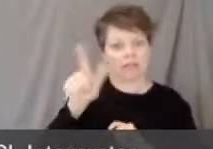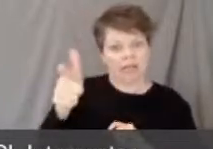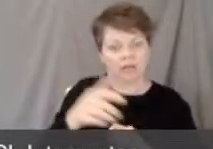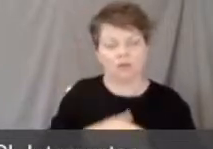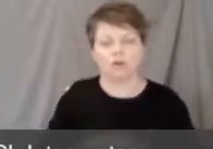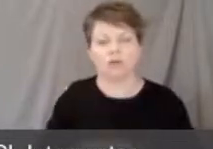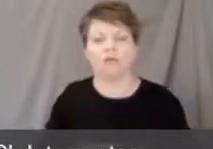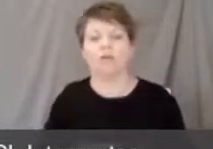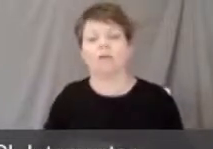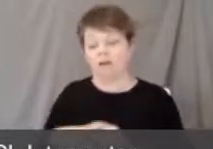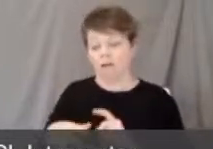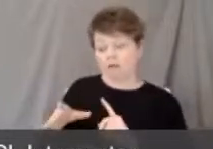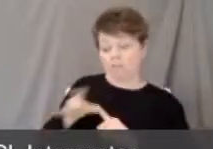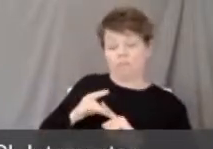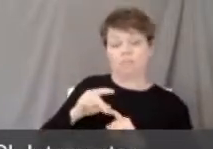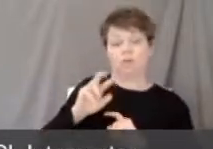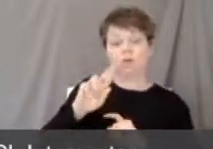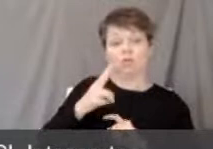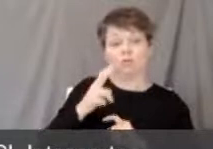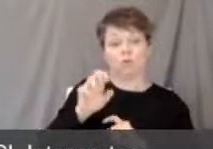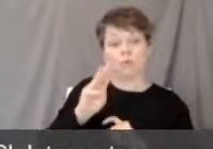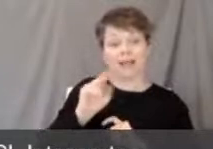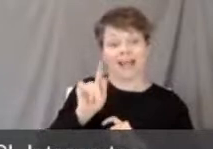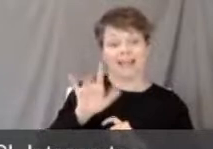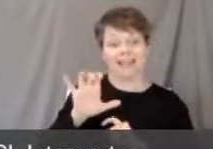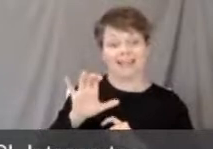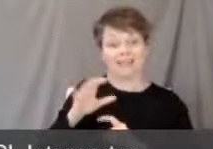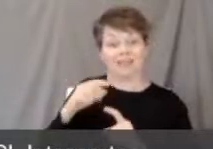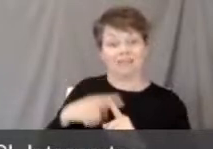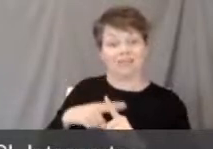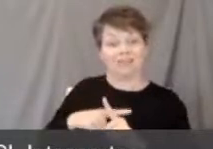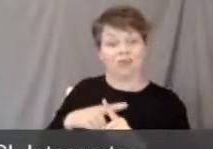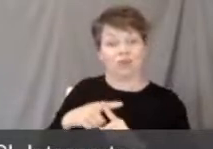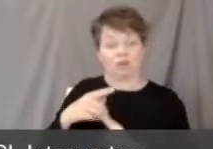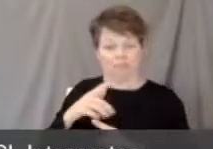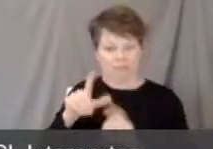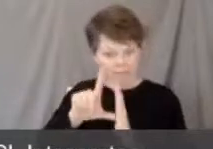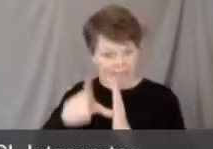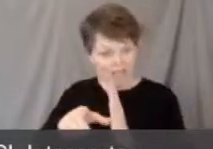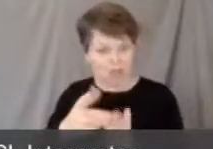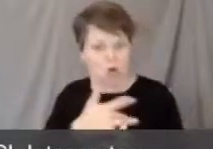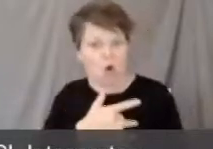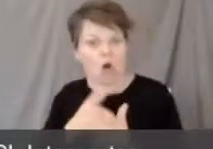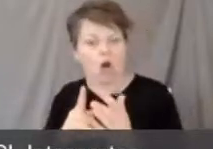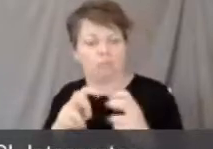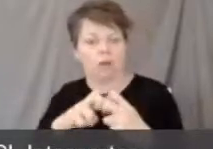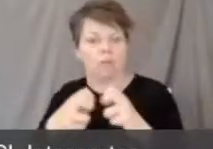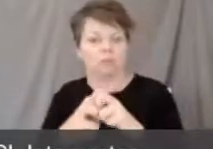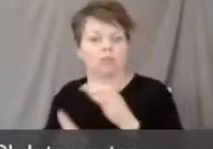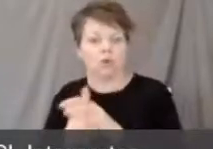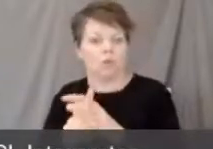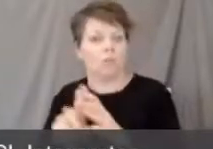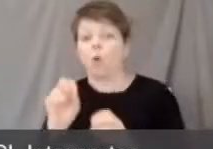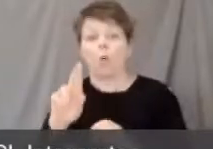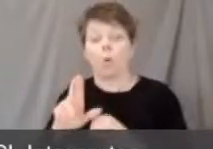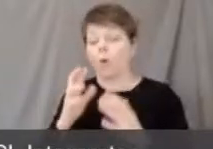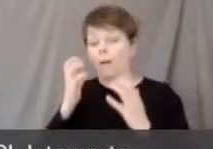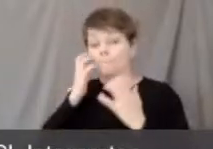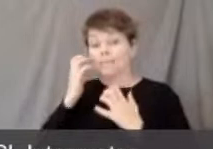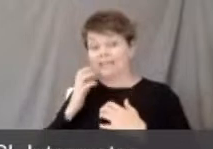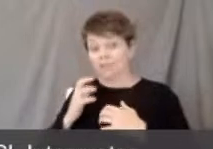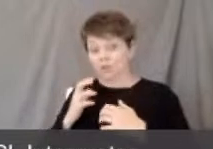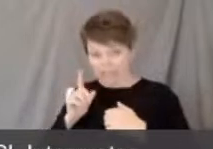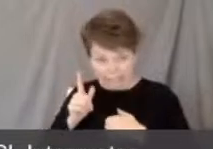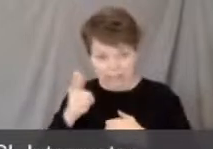fever, or having a brain inflammation called encephalitis, which invariably leads to death after being ill